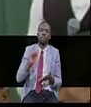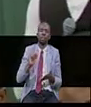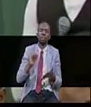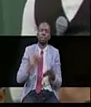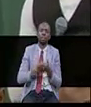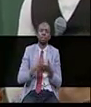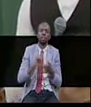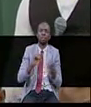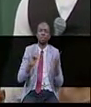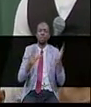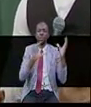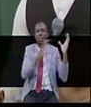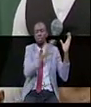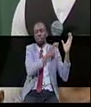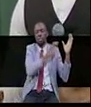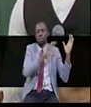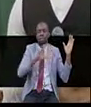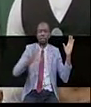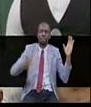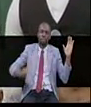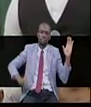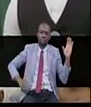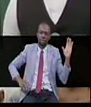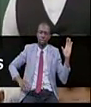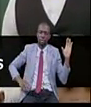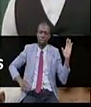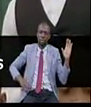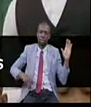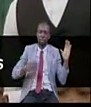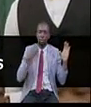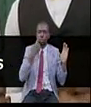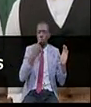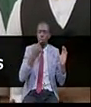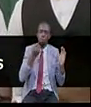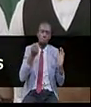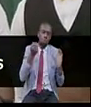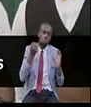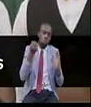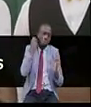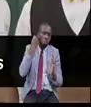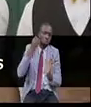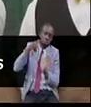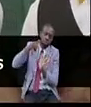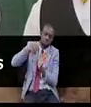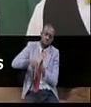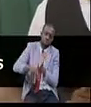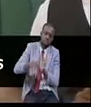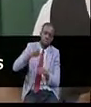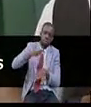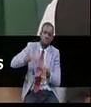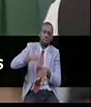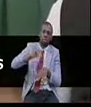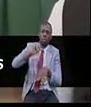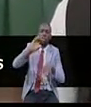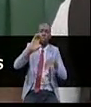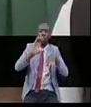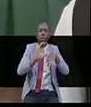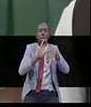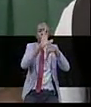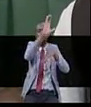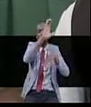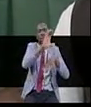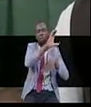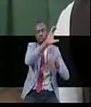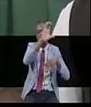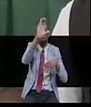believe that the Christ who was slain on the cross has